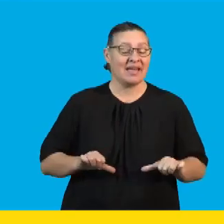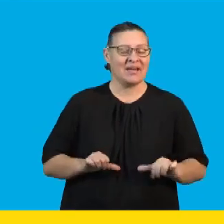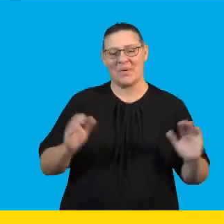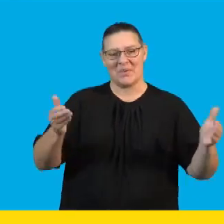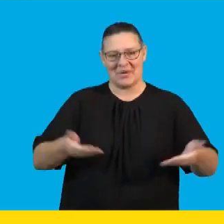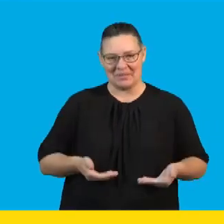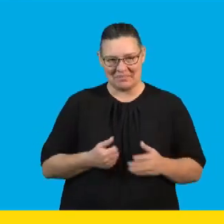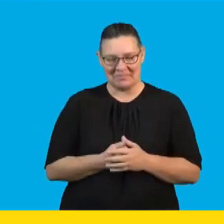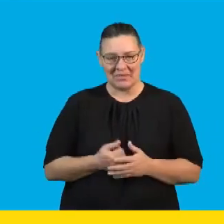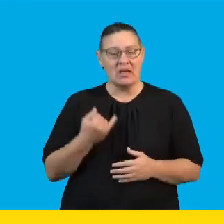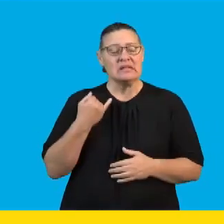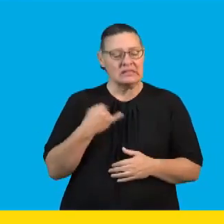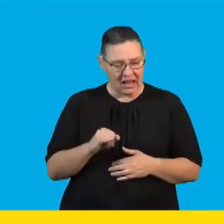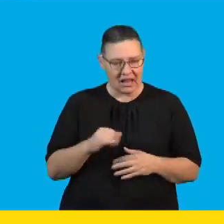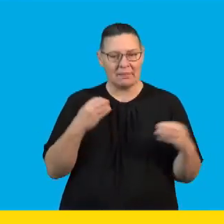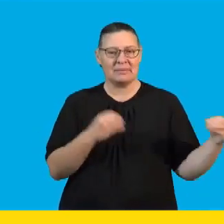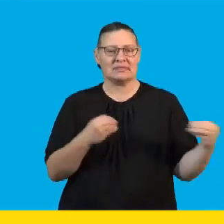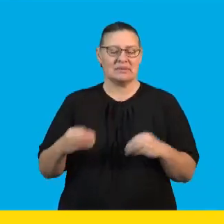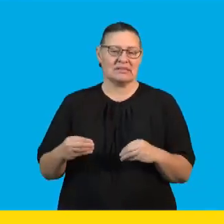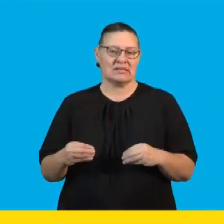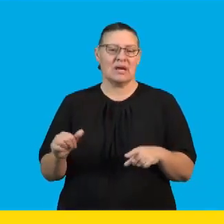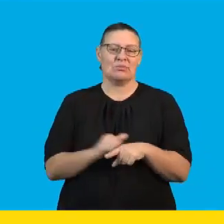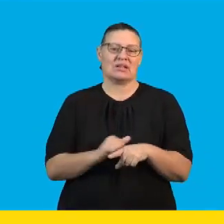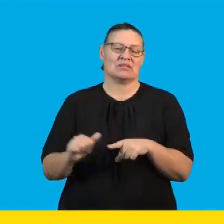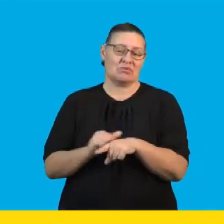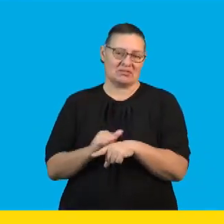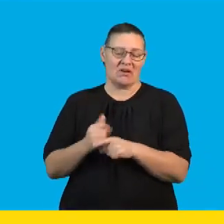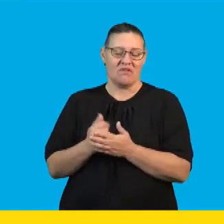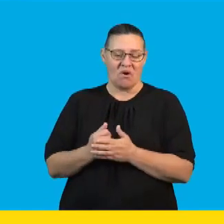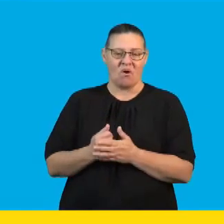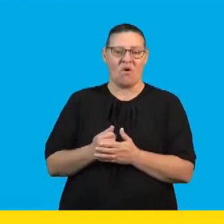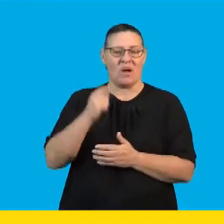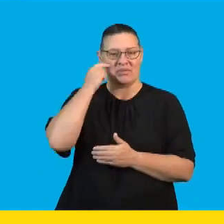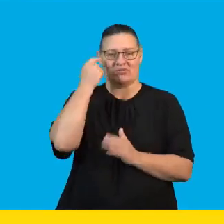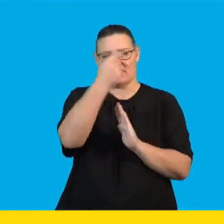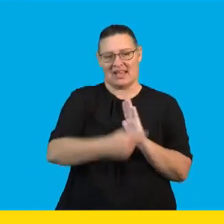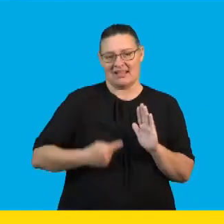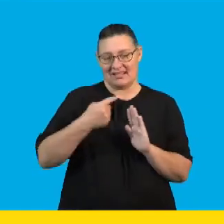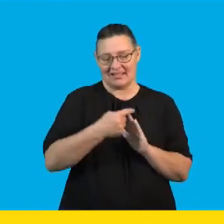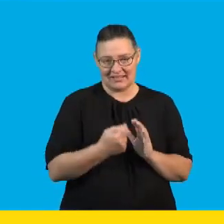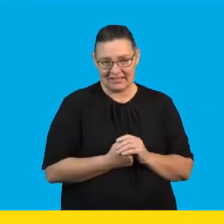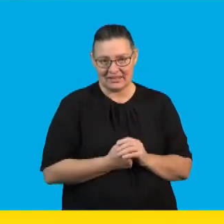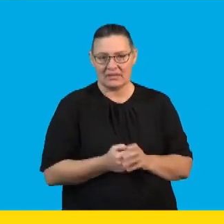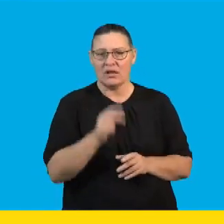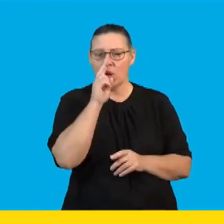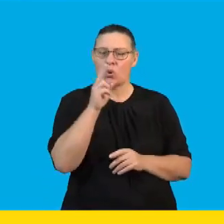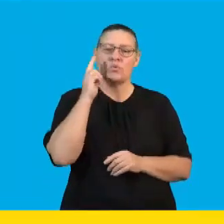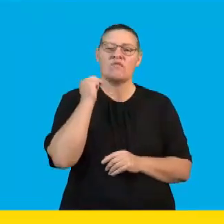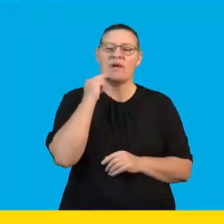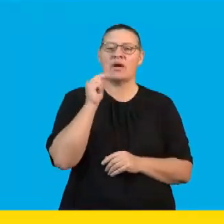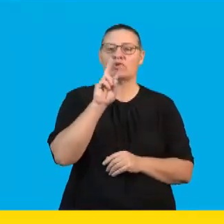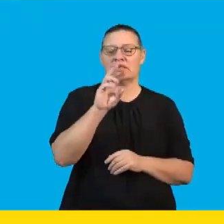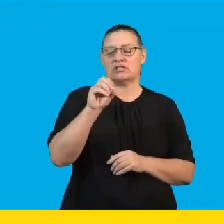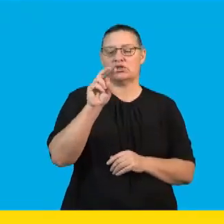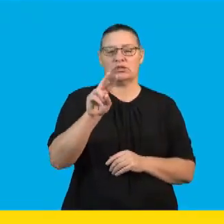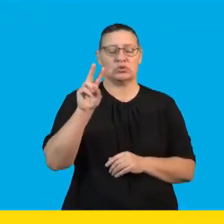Welcome back, learners. We are still busy with practice questions for our menstrual cycle. Let us look at